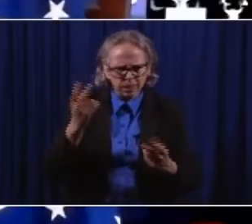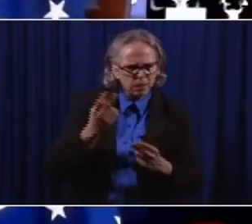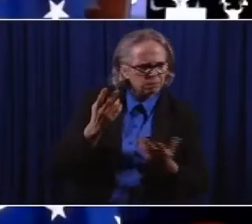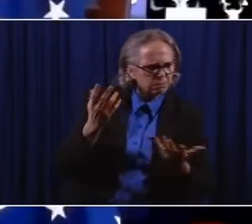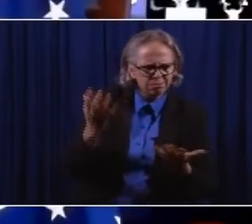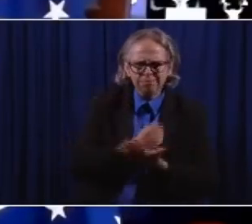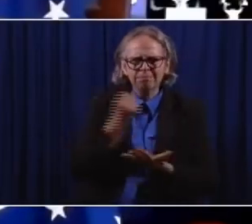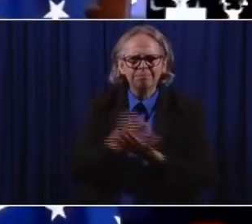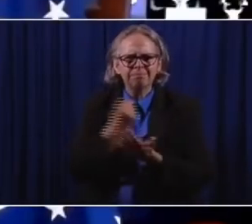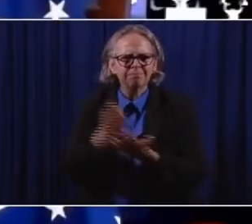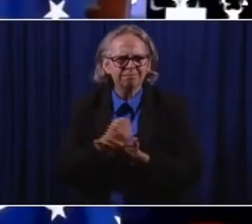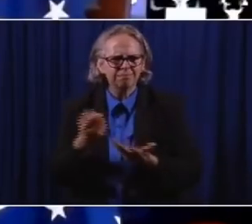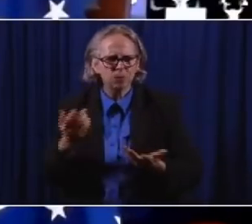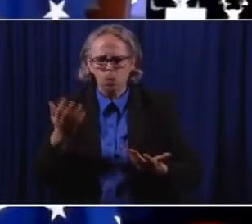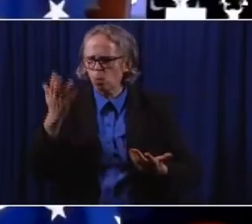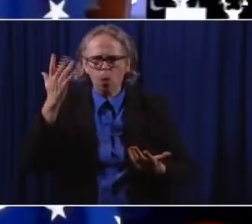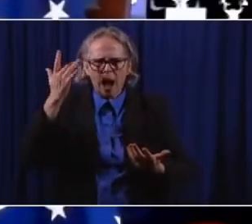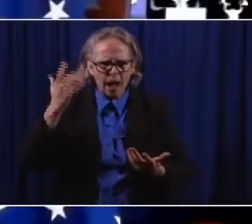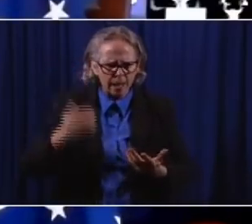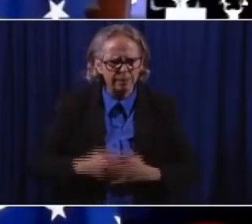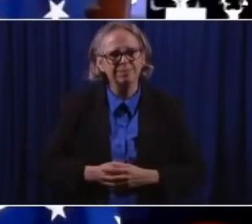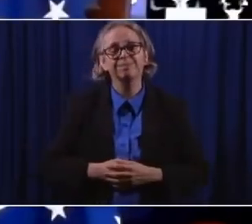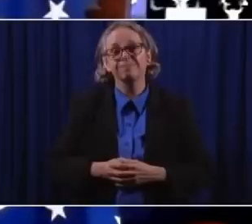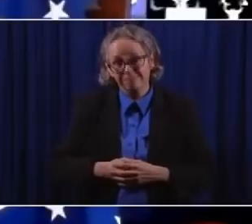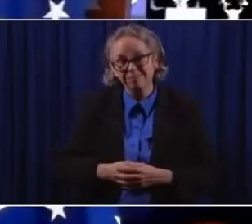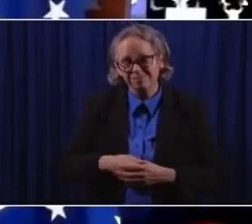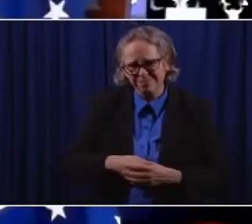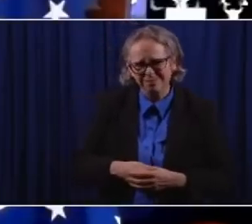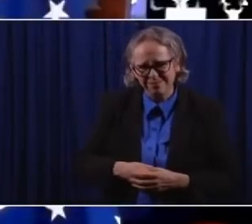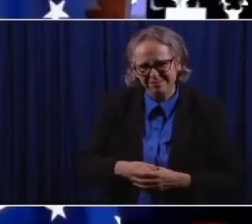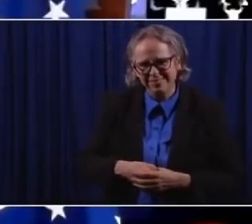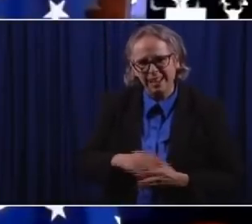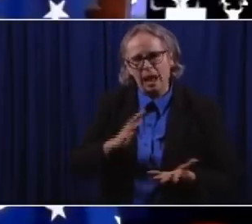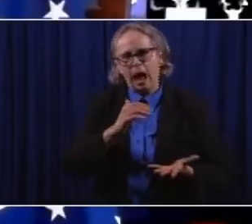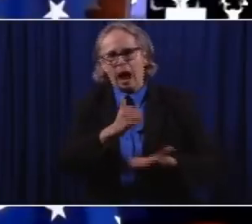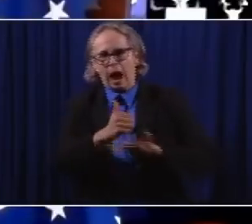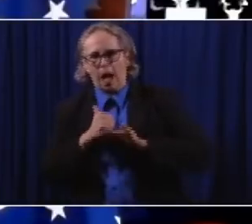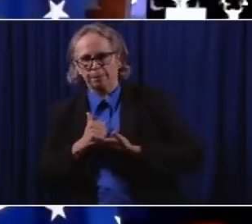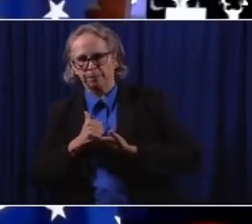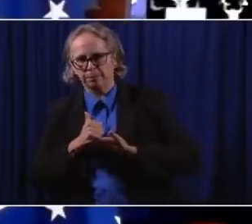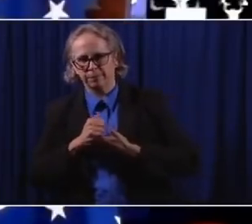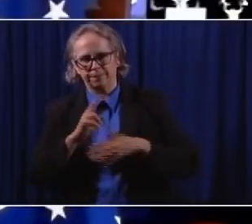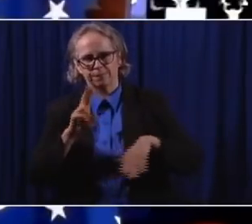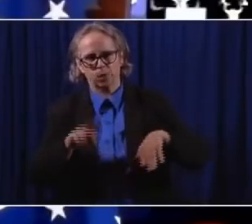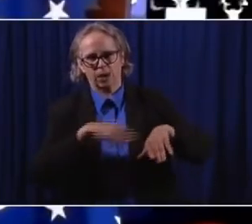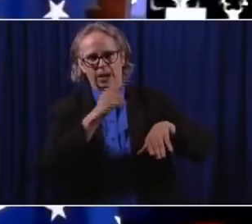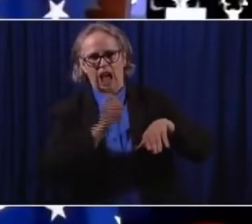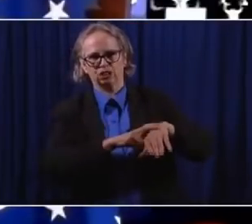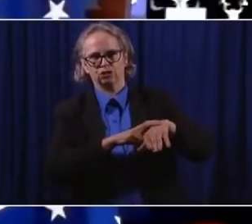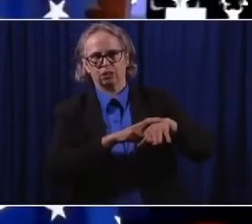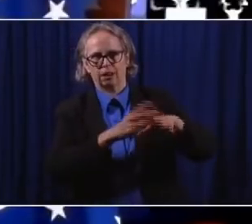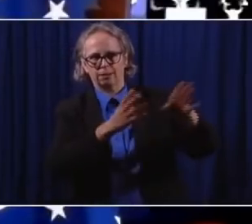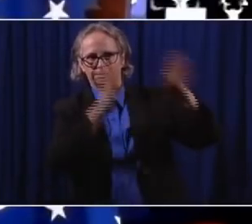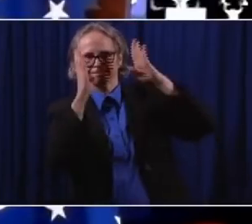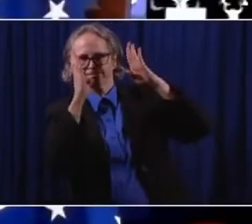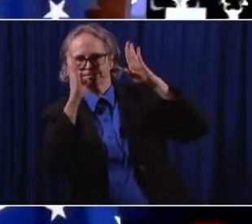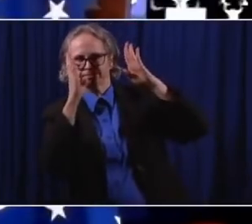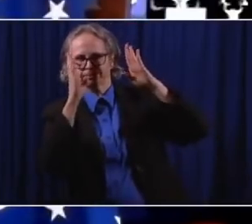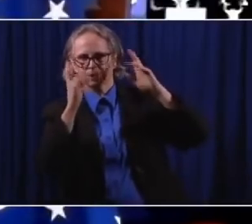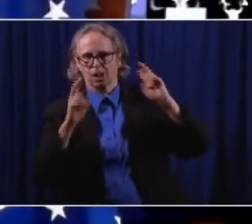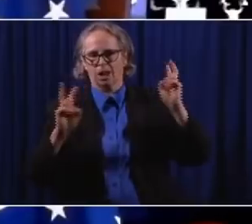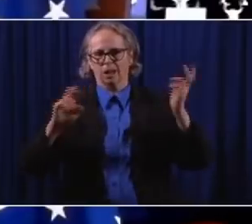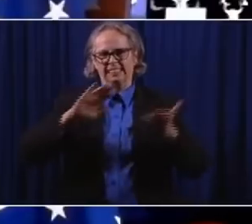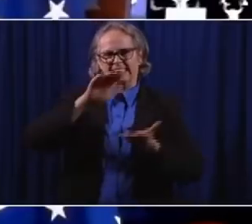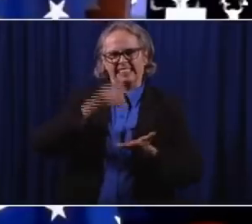of caught national attention from the Center for Digital Government, which is a national research and advisory